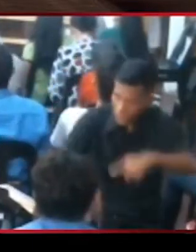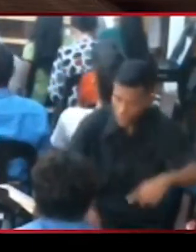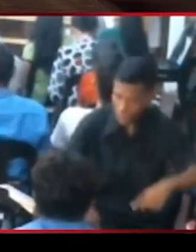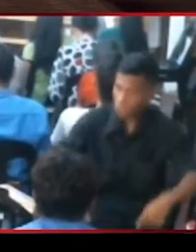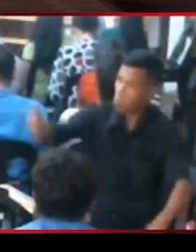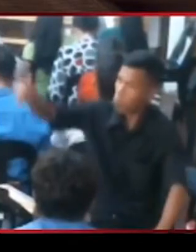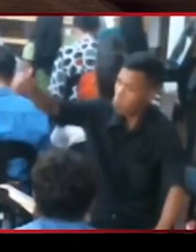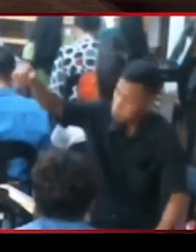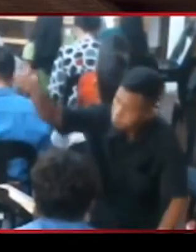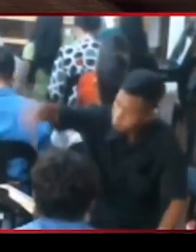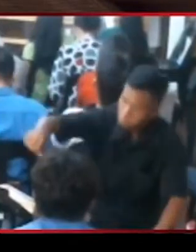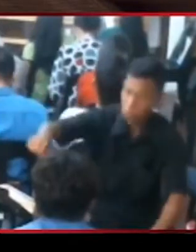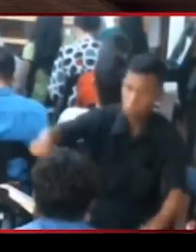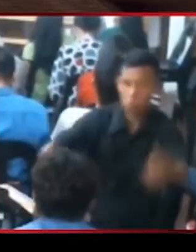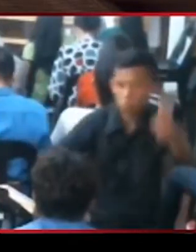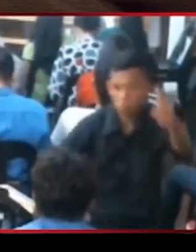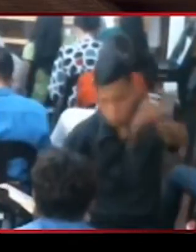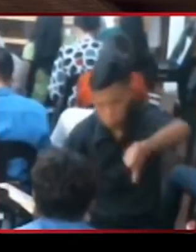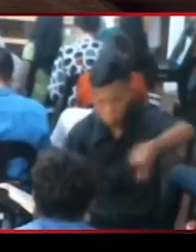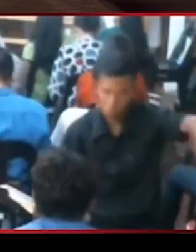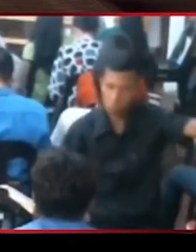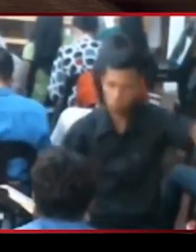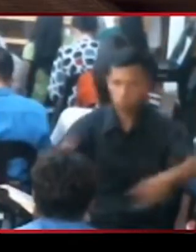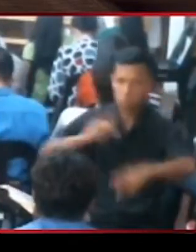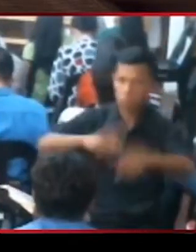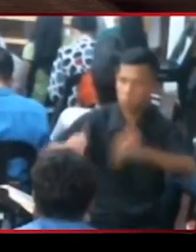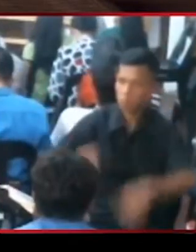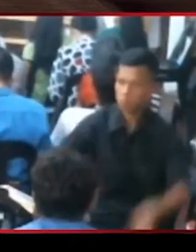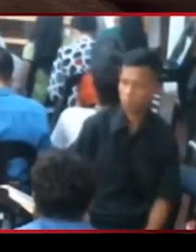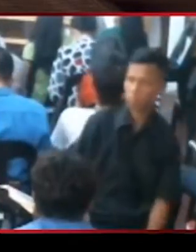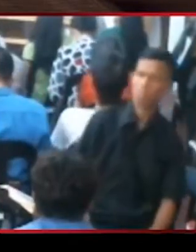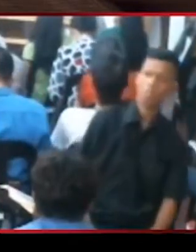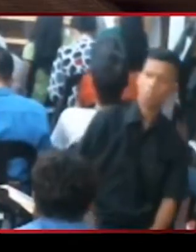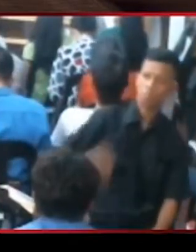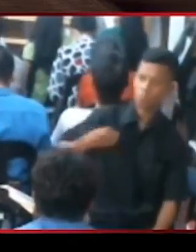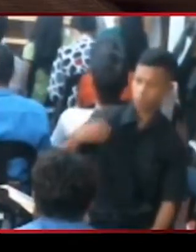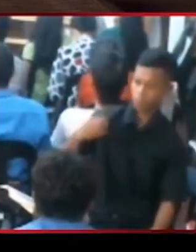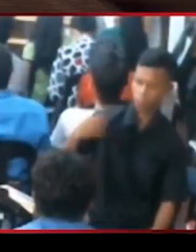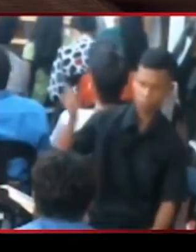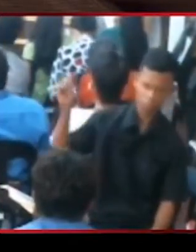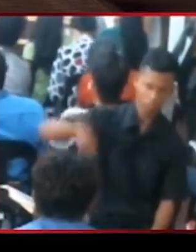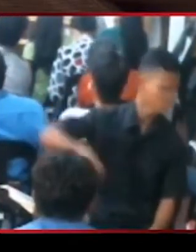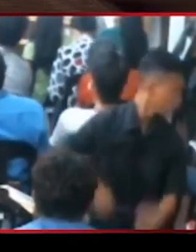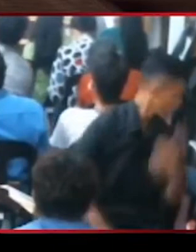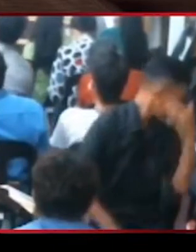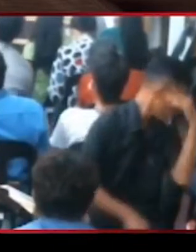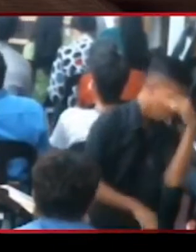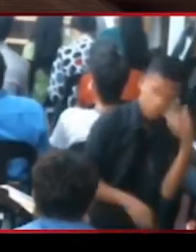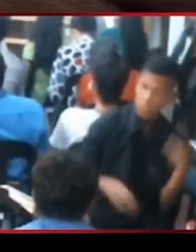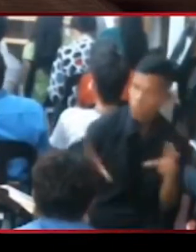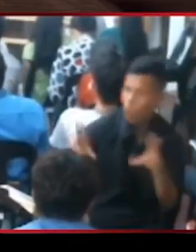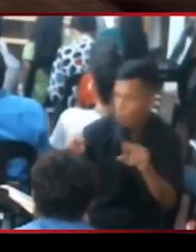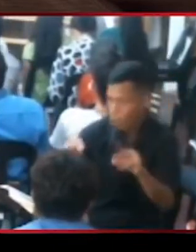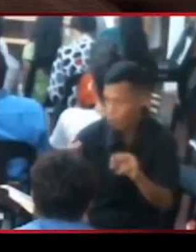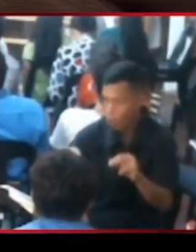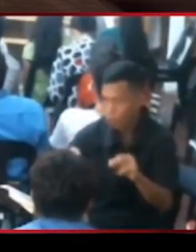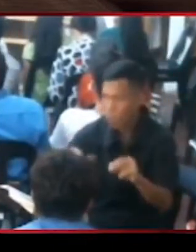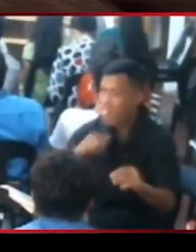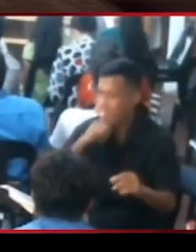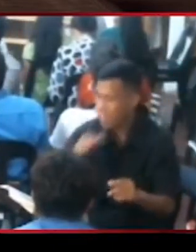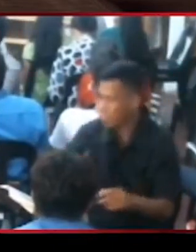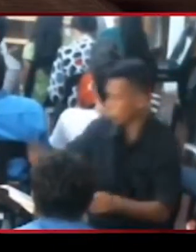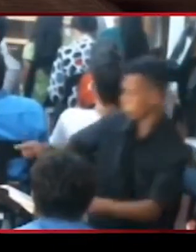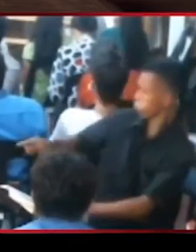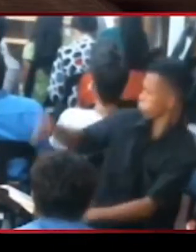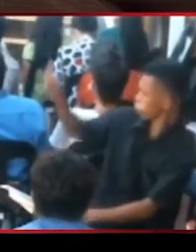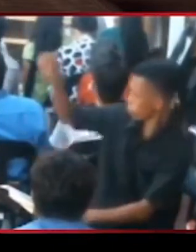discriminate against people. Now, I do believe in dress code. I do believe that a man should dress like a man, a woman